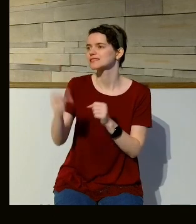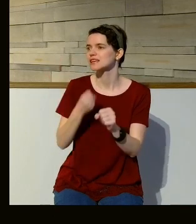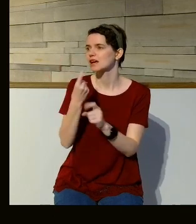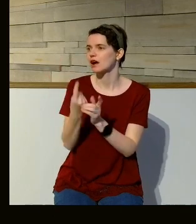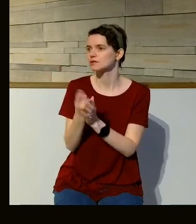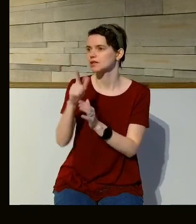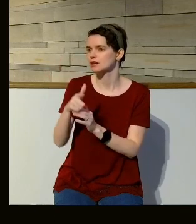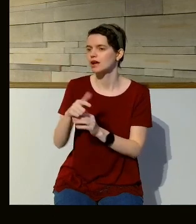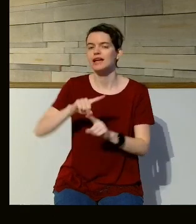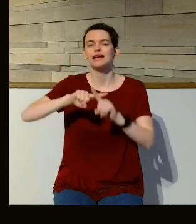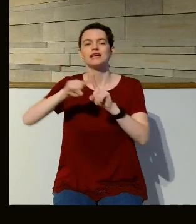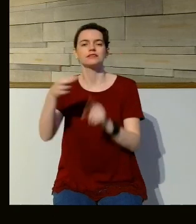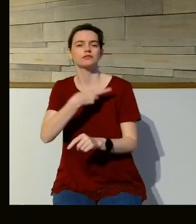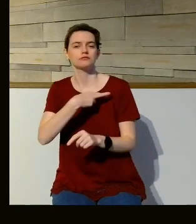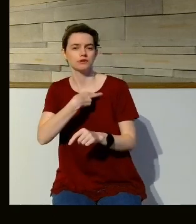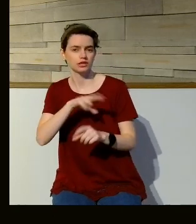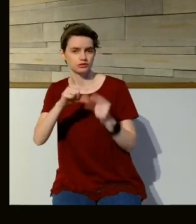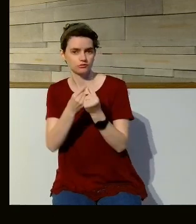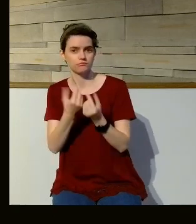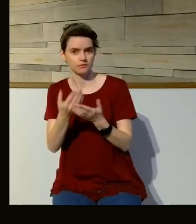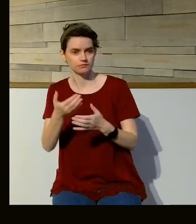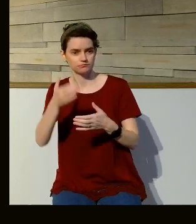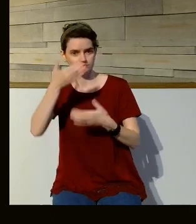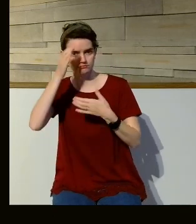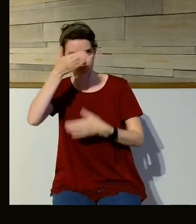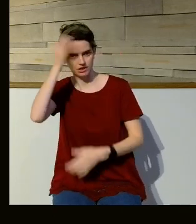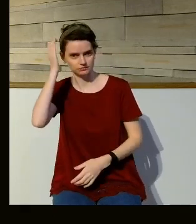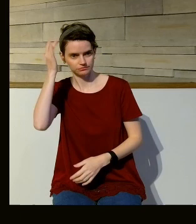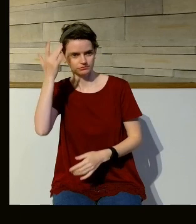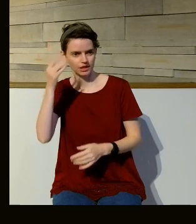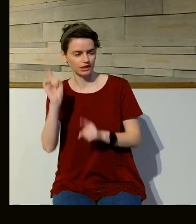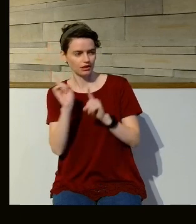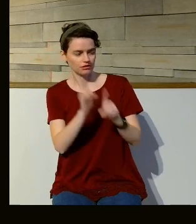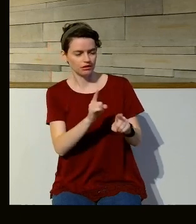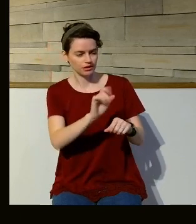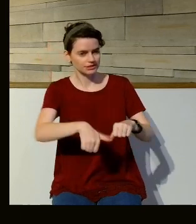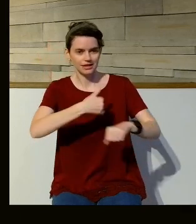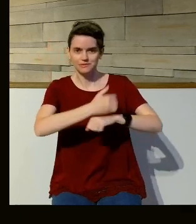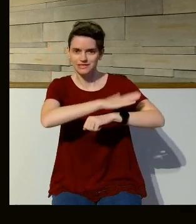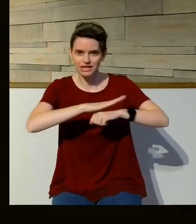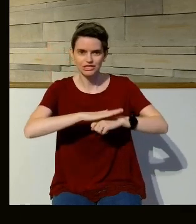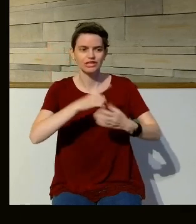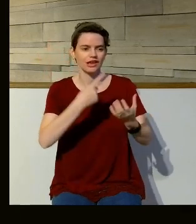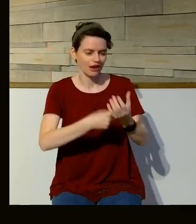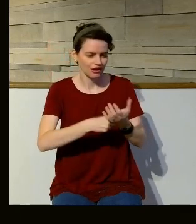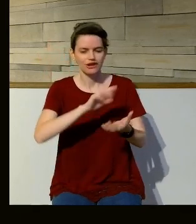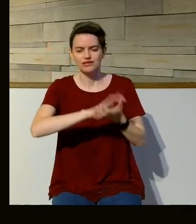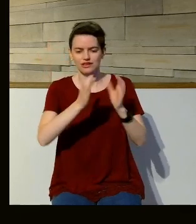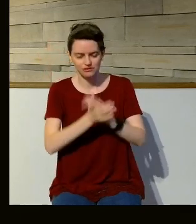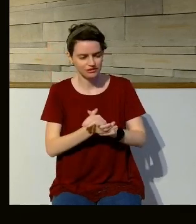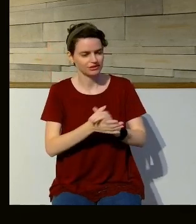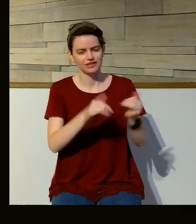different religious group comes. So let's say they're Muslim, and they go to the same apartment complex, and they set up a station right where you were at, and they cook hot dogs and